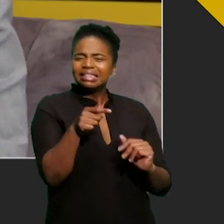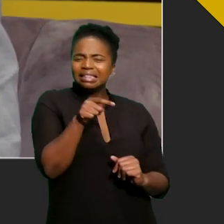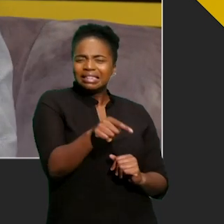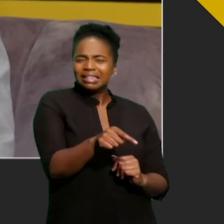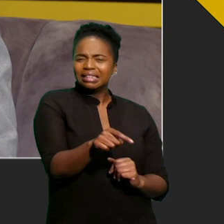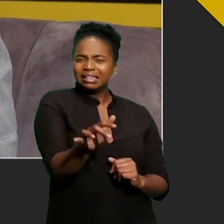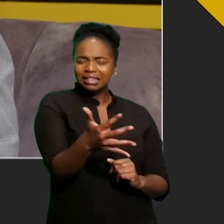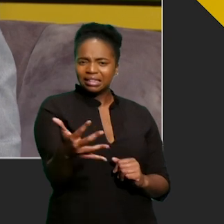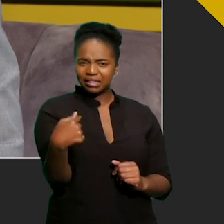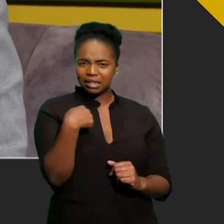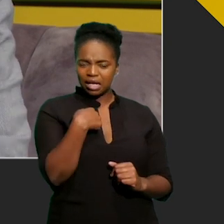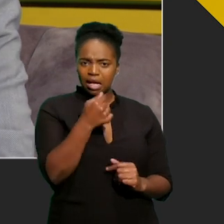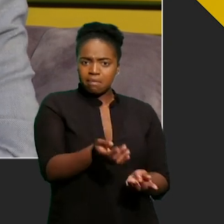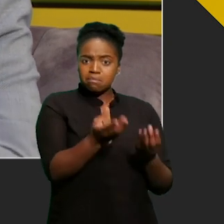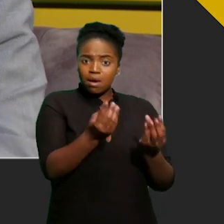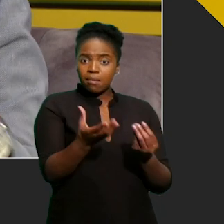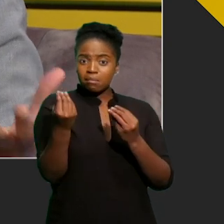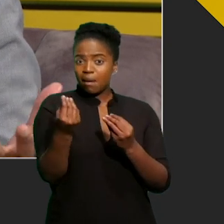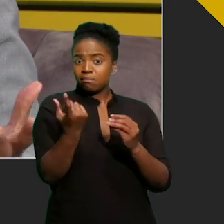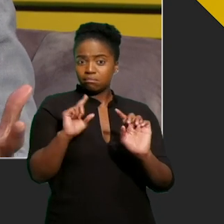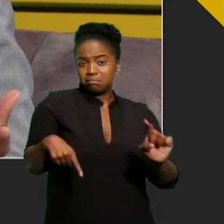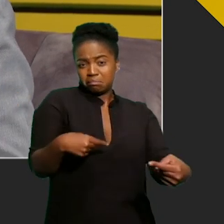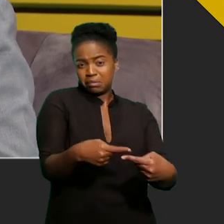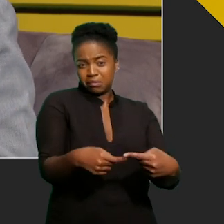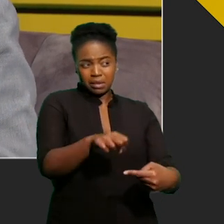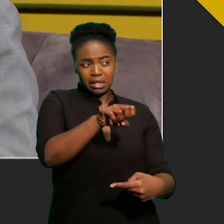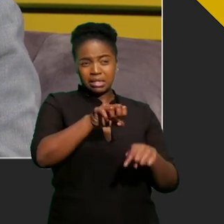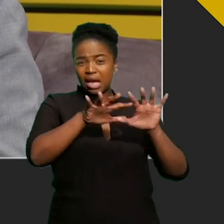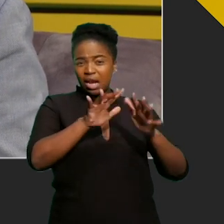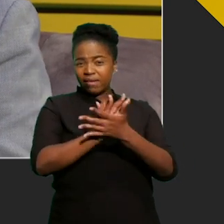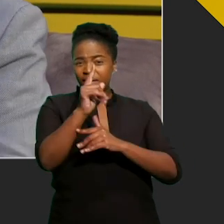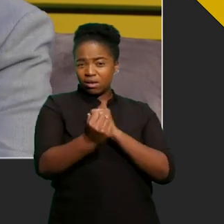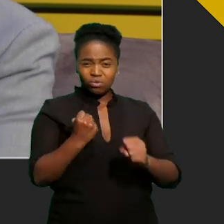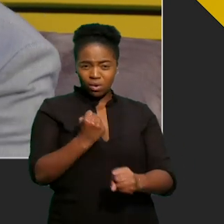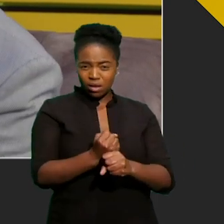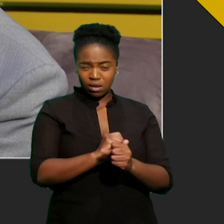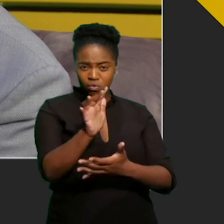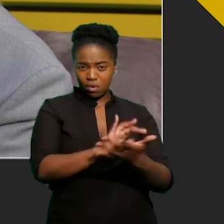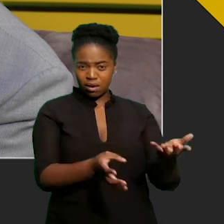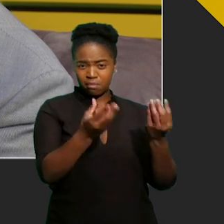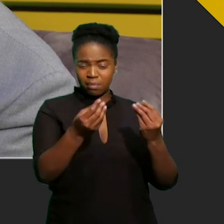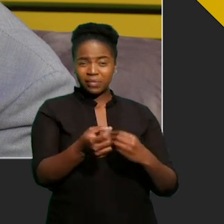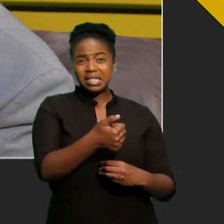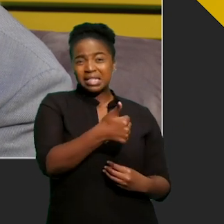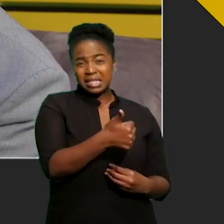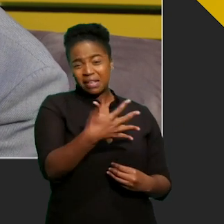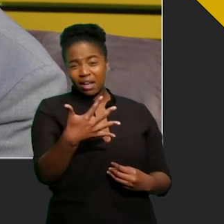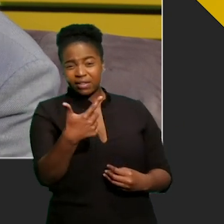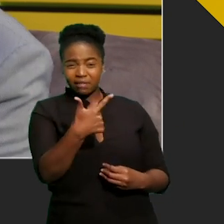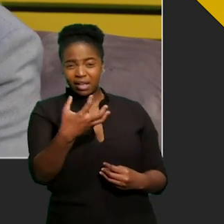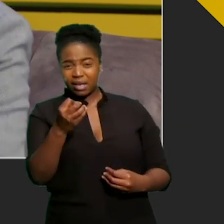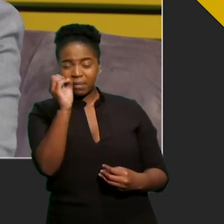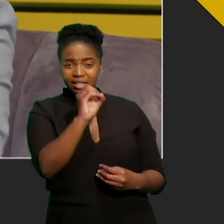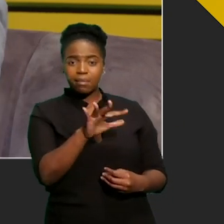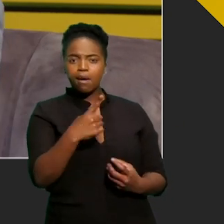cases the ombudsman has received over the last sort of, let's say, 10 to 15 years. And between 65% and 70% of the times that